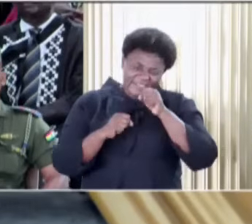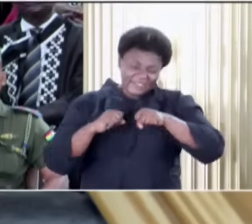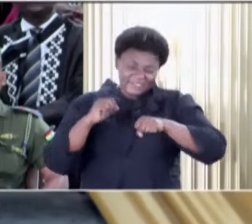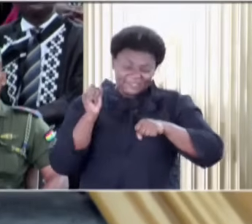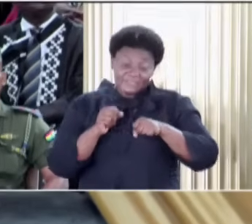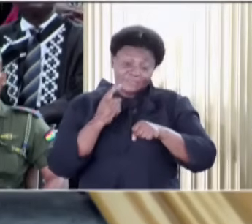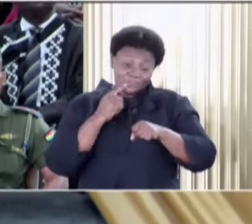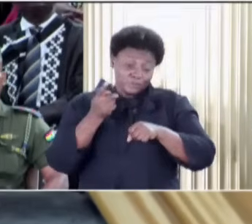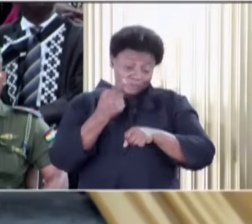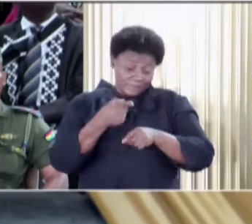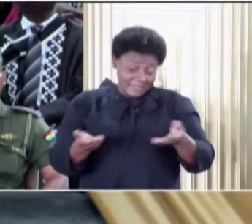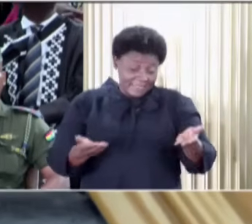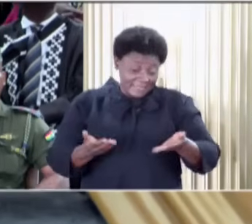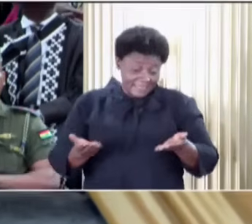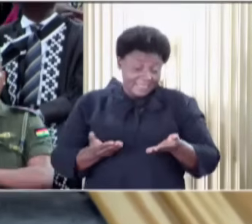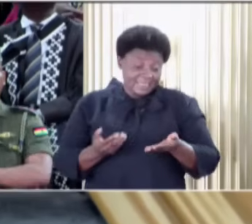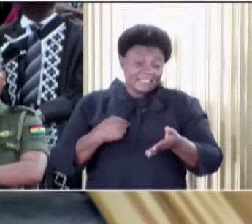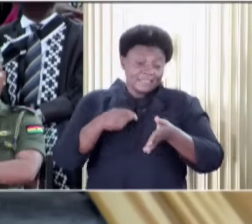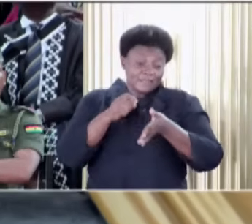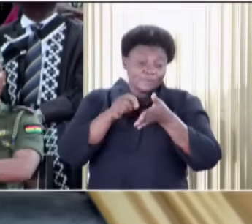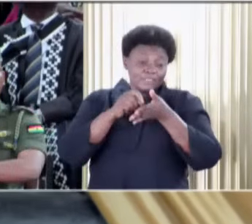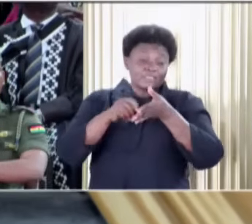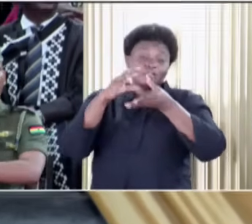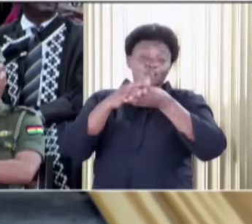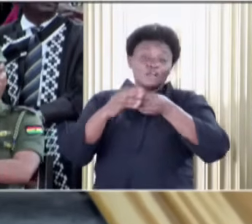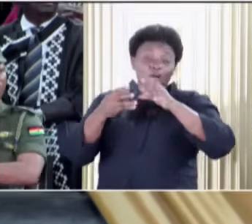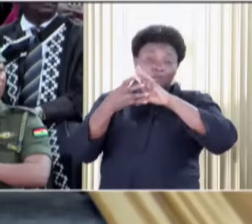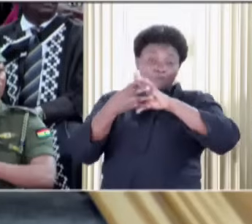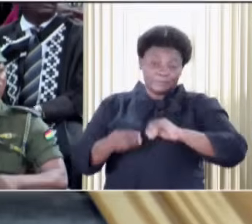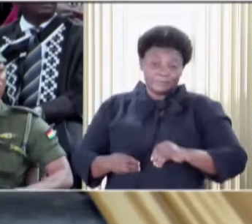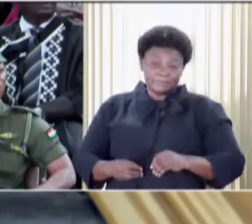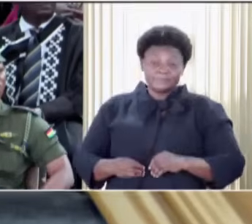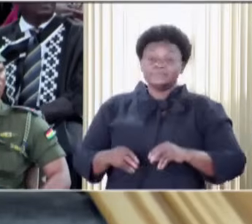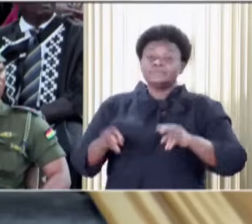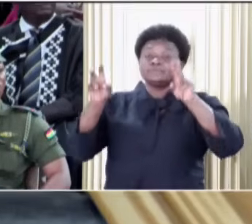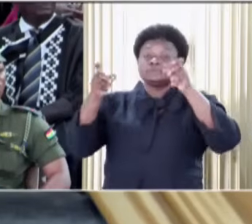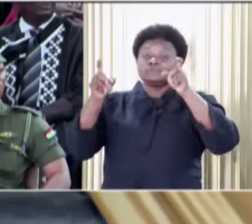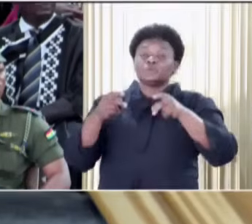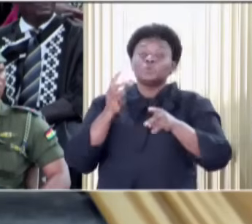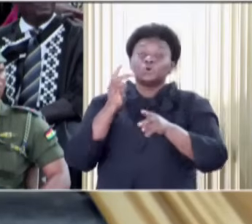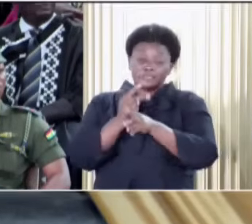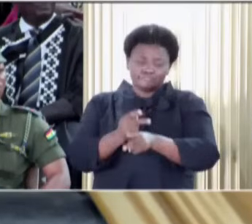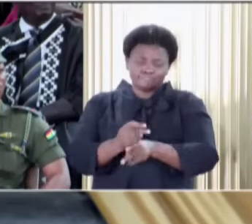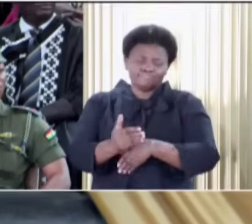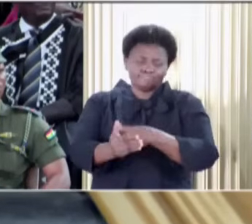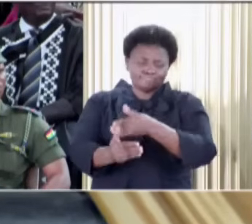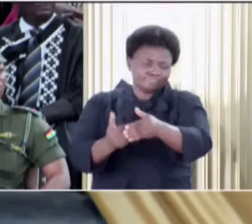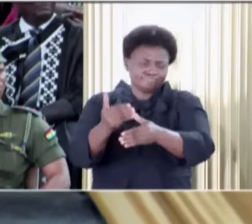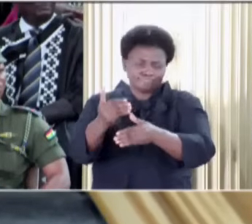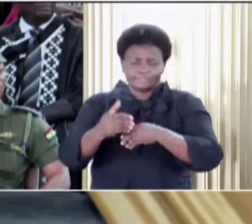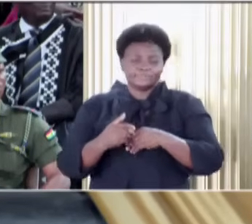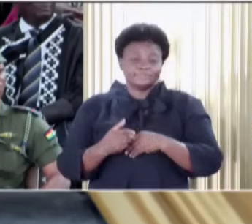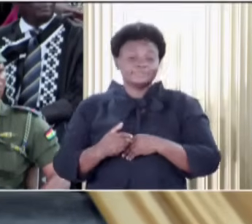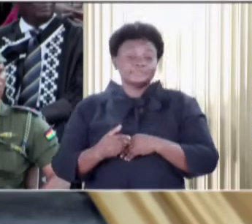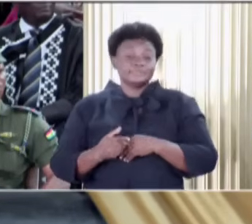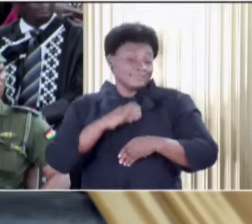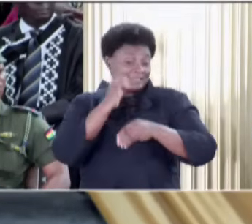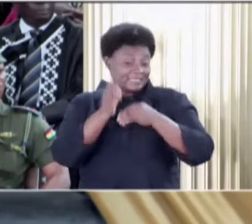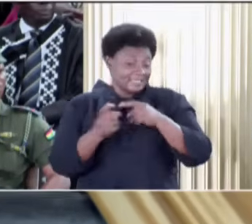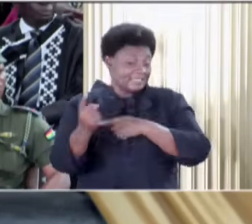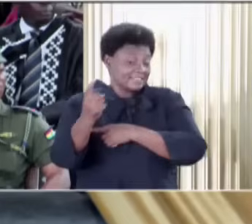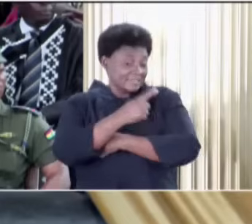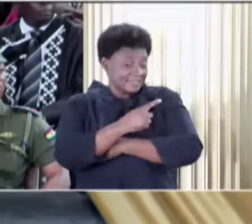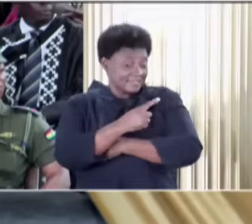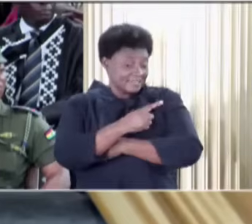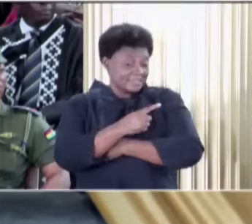here today, I have written a poem for us titled, We Keep On Moving. At the end of the day, we will